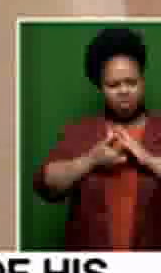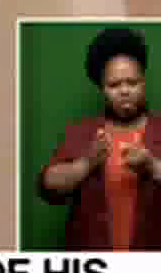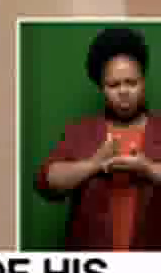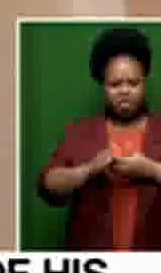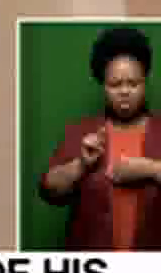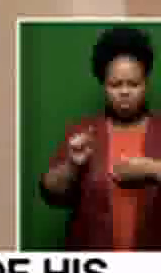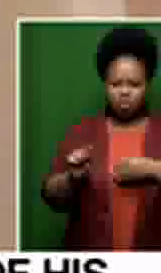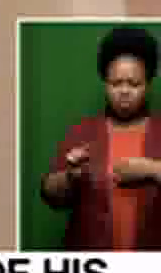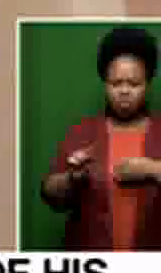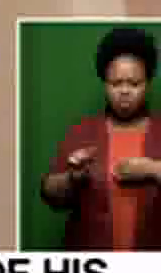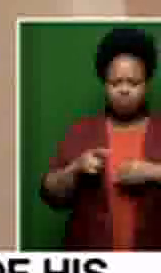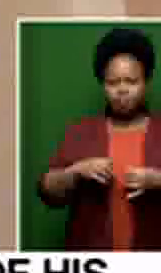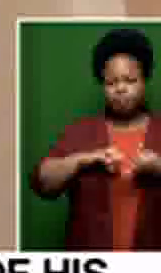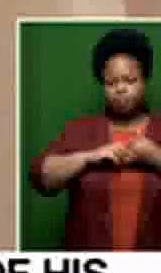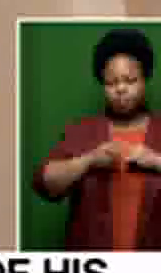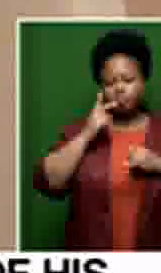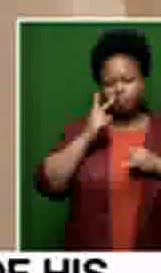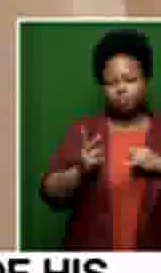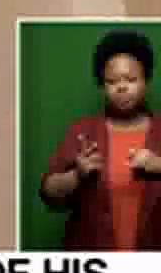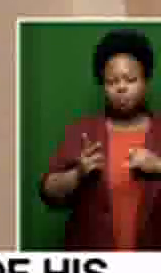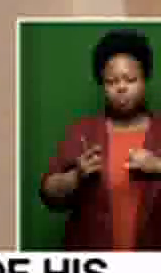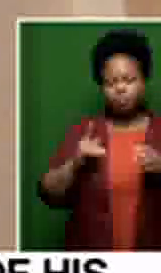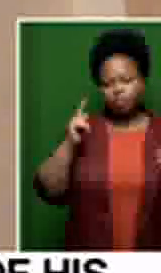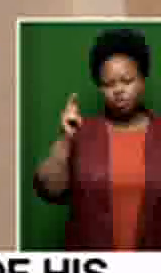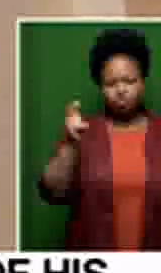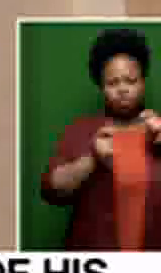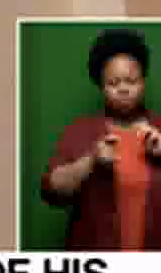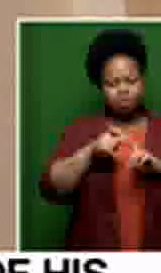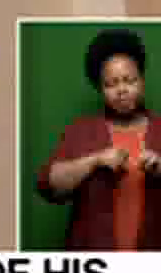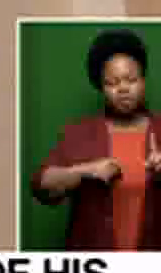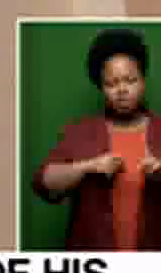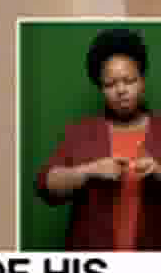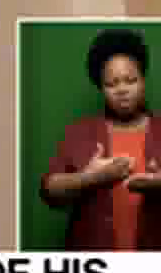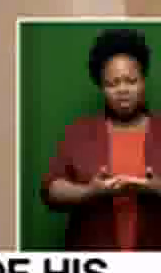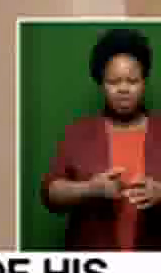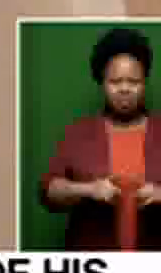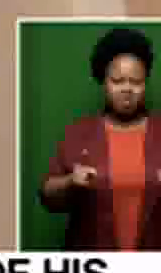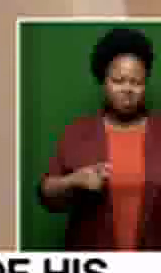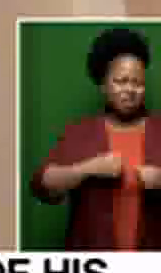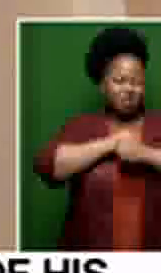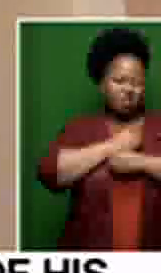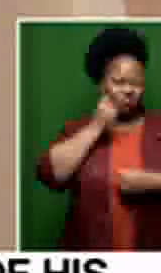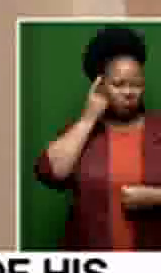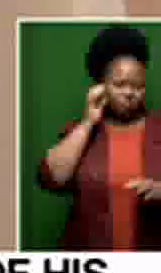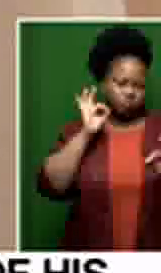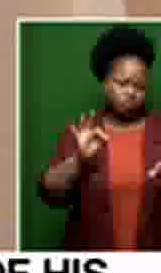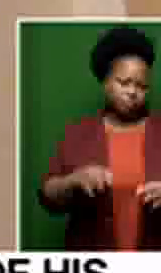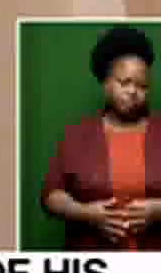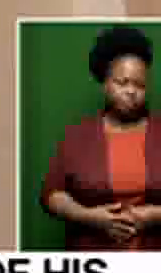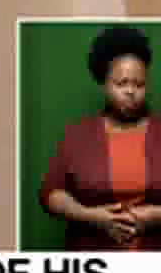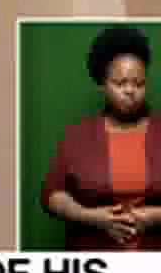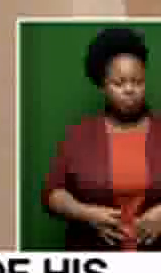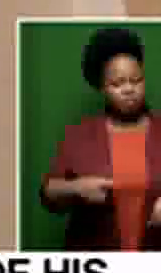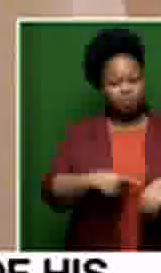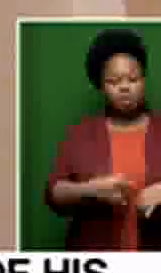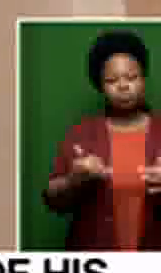I find to be super beautiful. We can literally transform a person. But love is understanding, and in